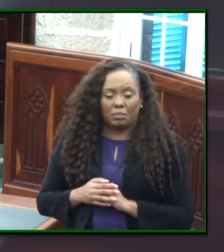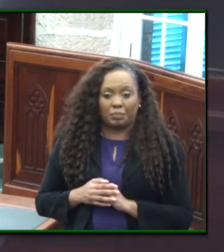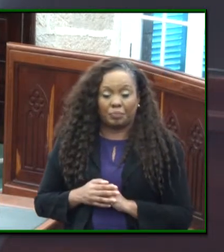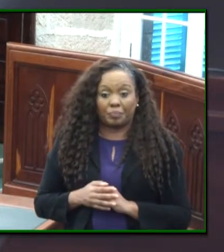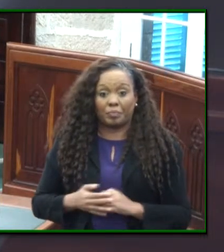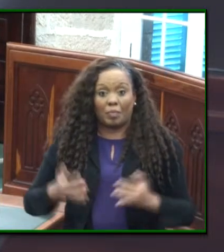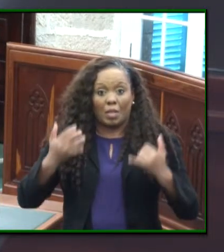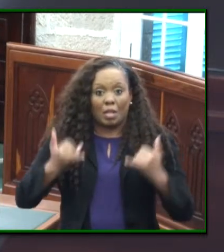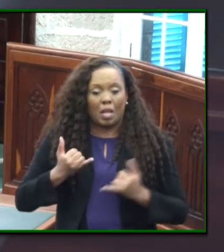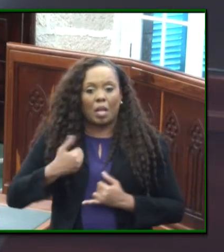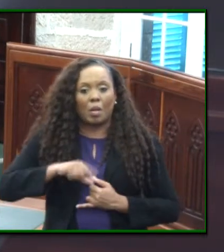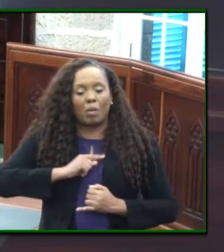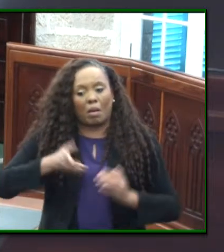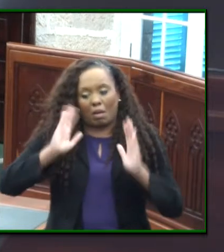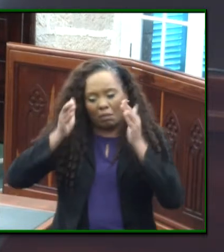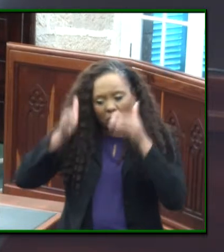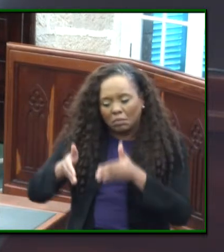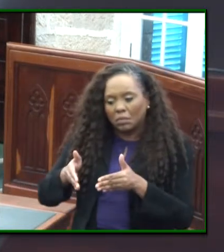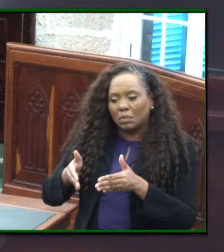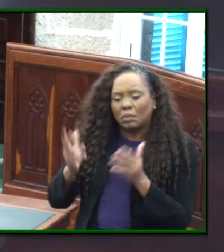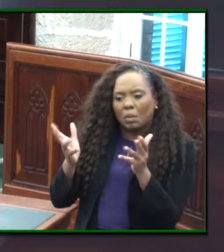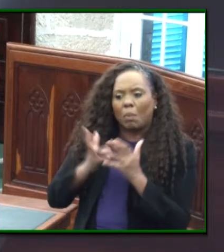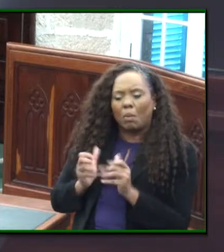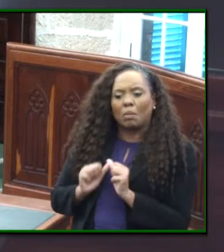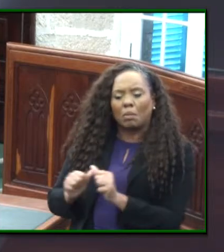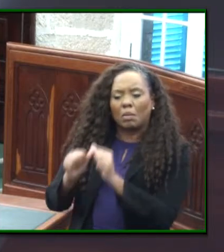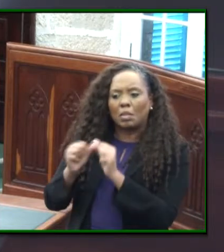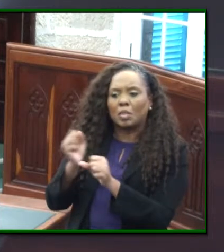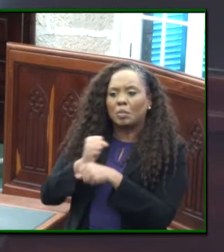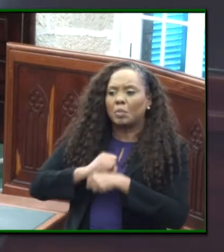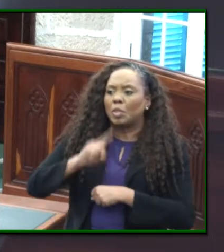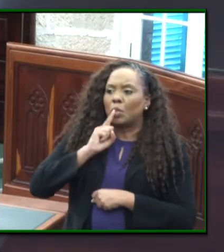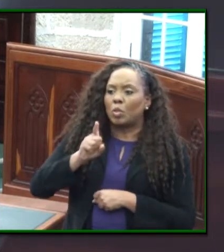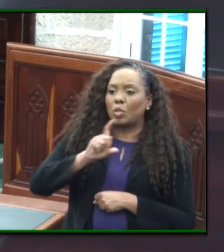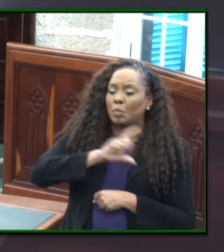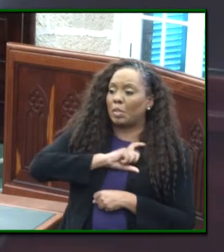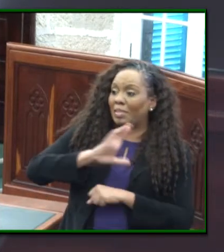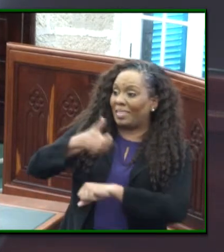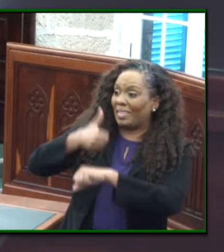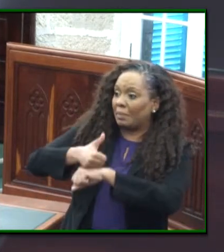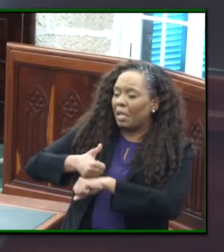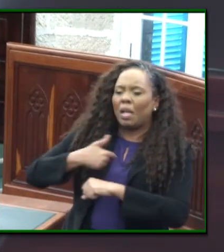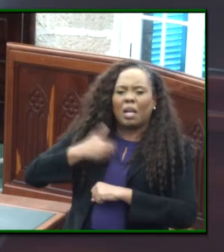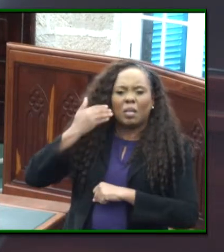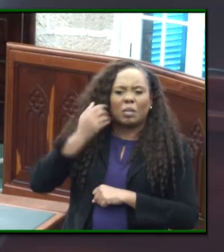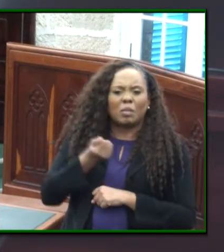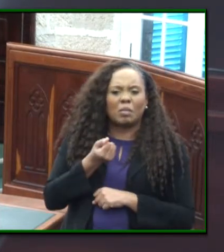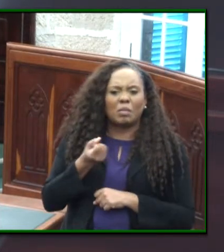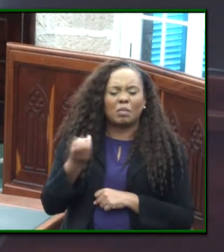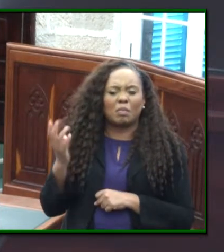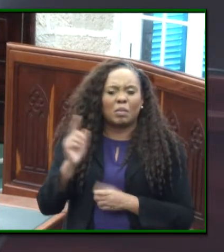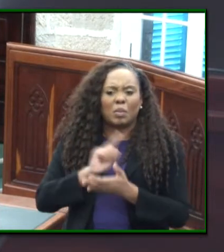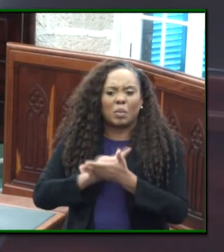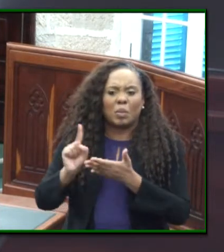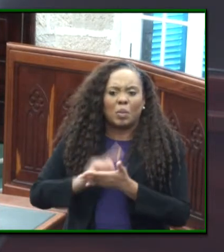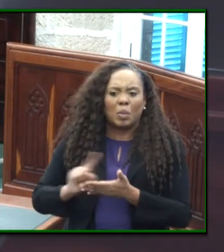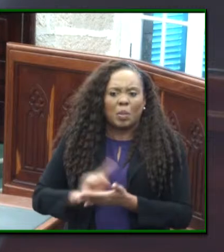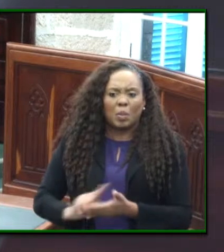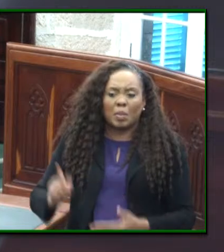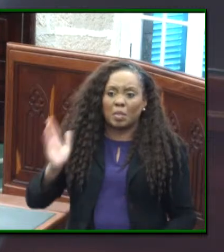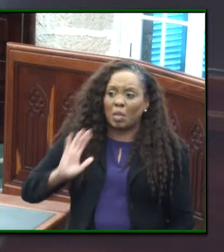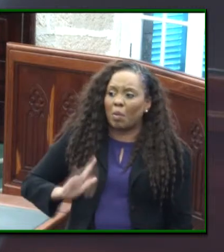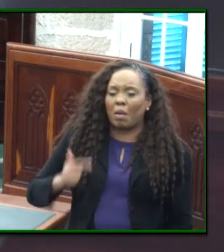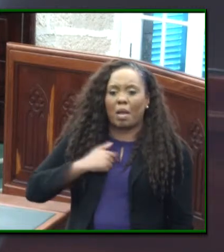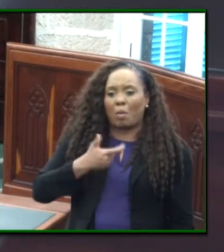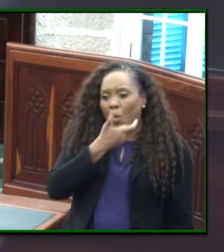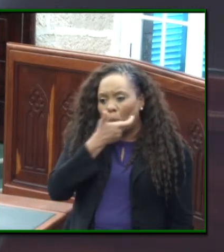focused on that, and we'll continue to put the caravans. In fact, only a couple of weeks ago, I was watching